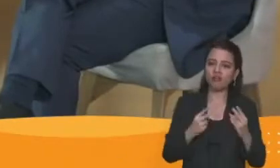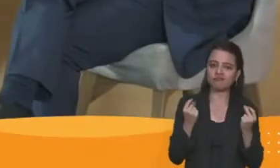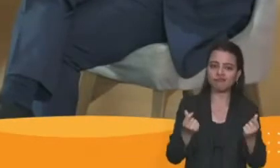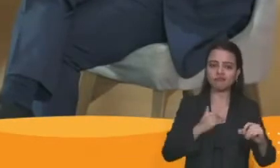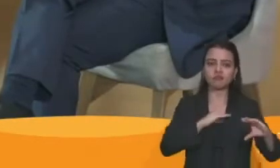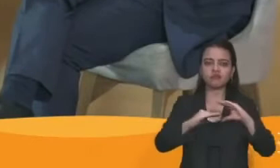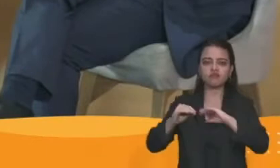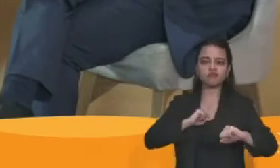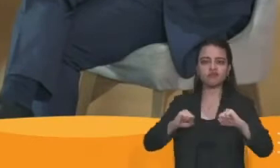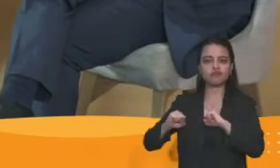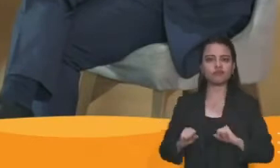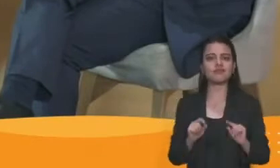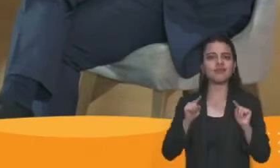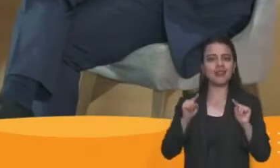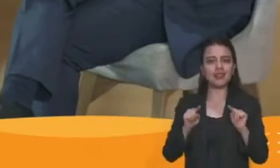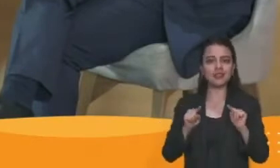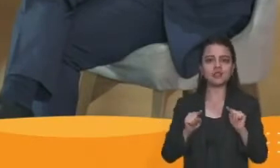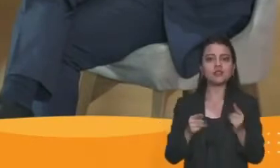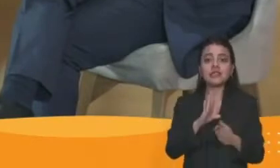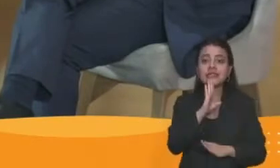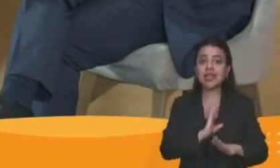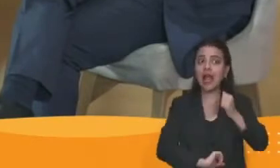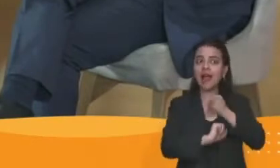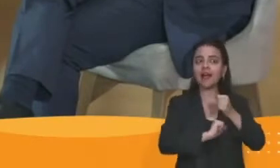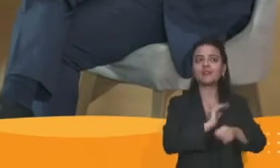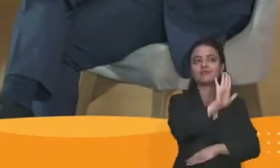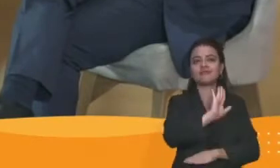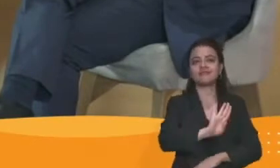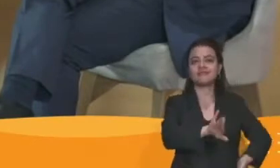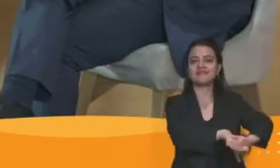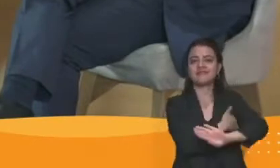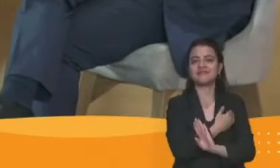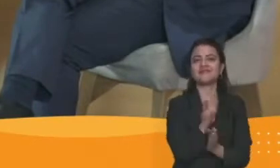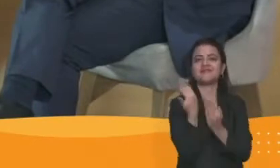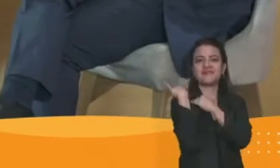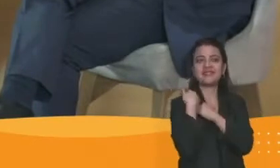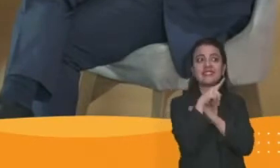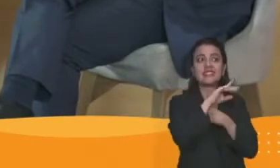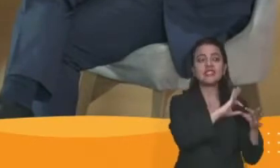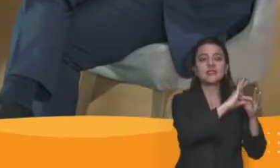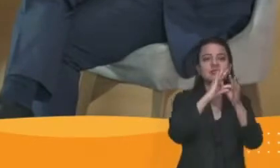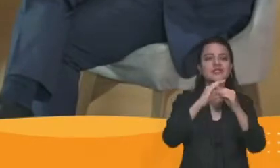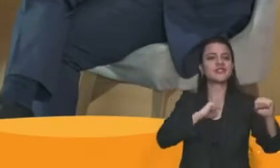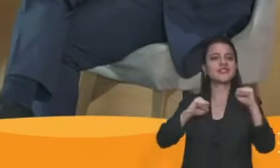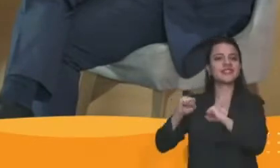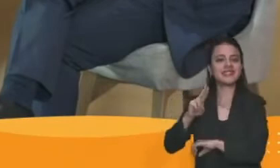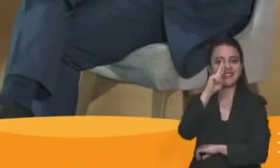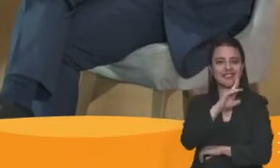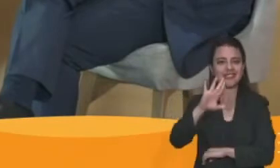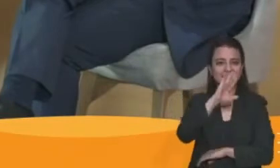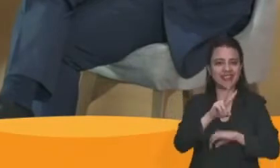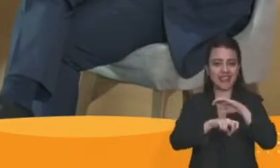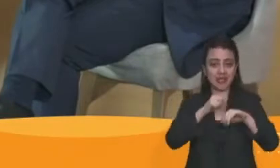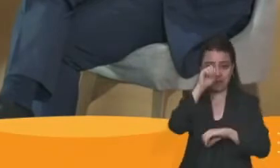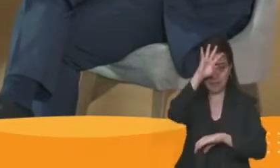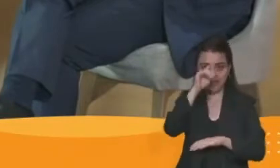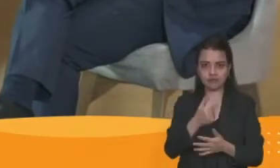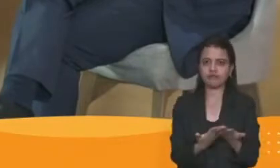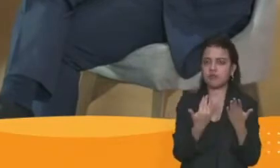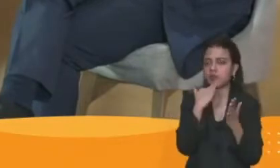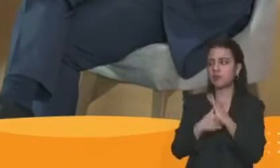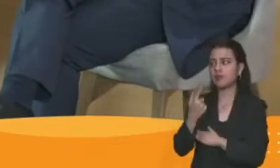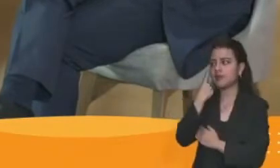the National Mining Agency was fundamental in order to overcome